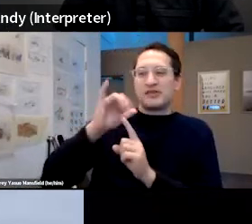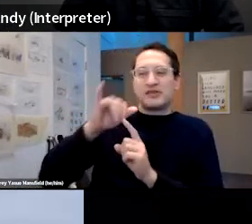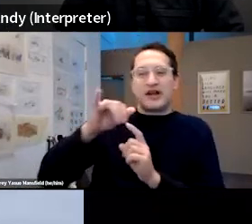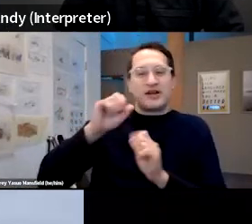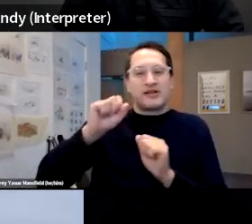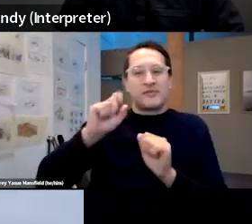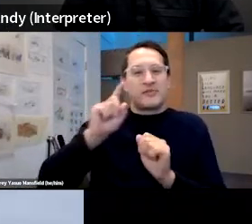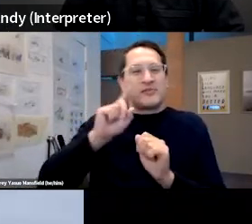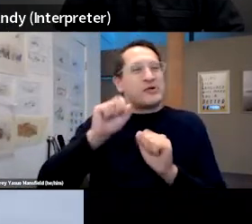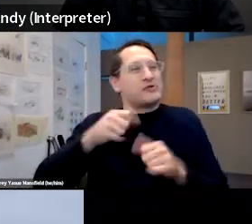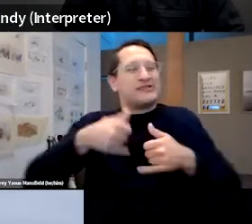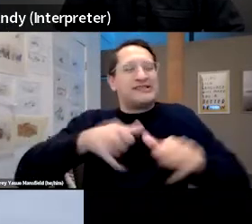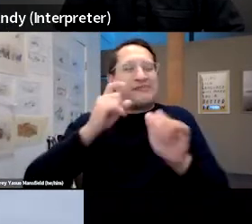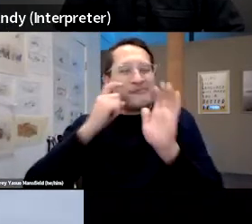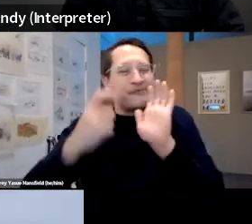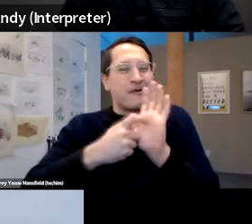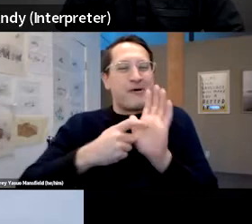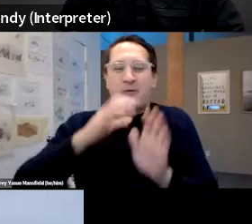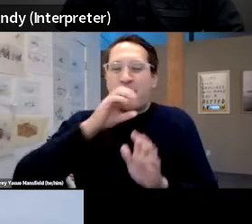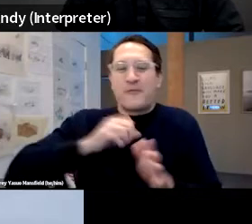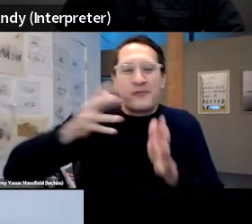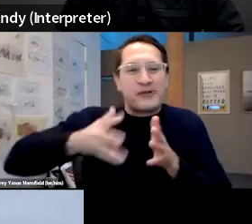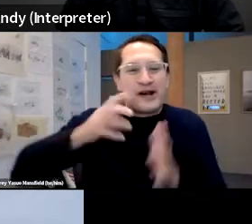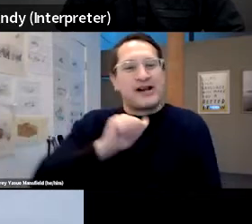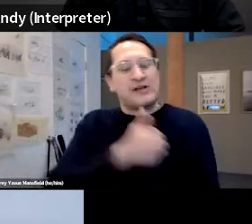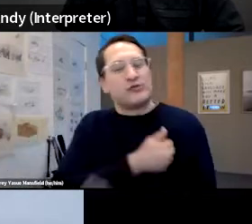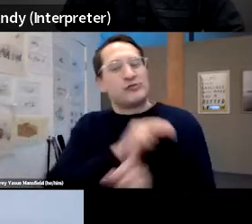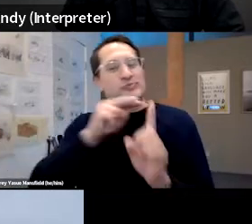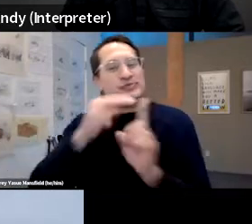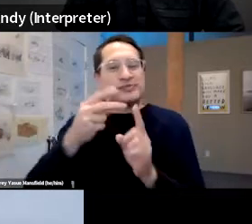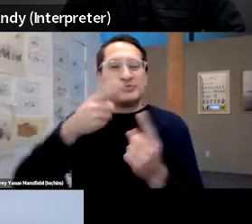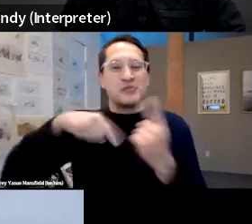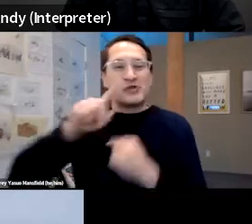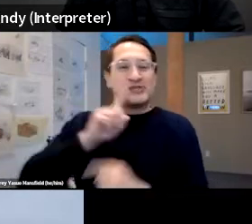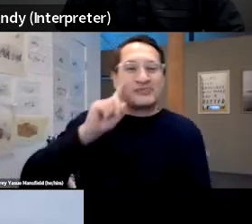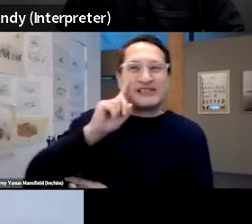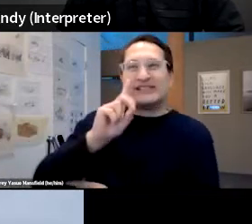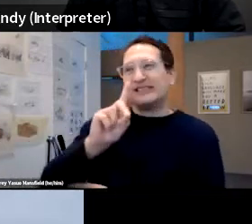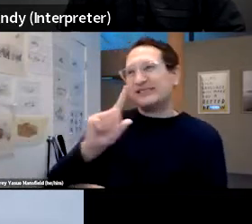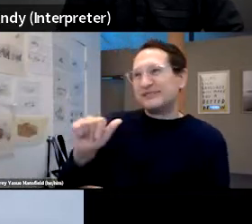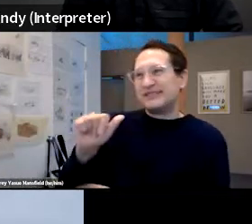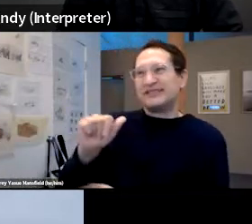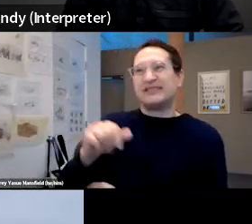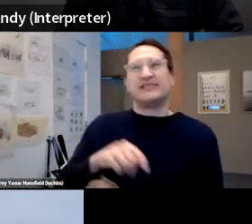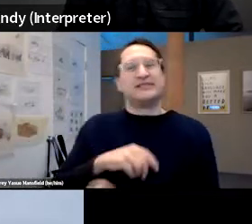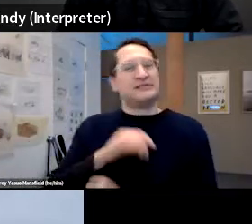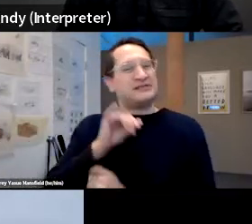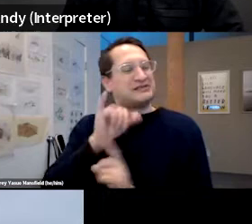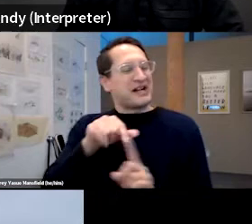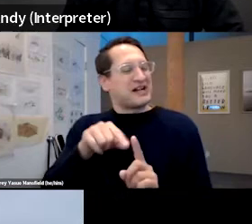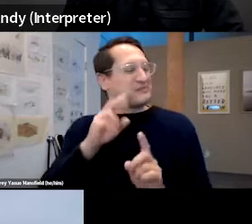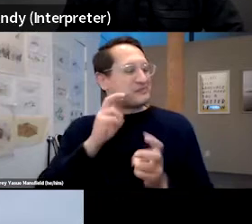up in an environment where you could still acknowledge old remnants and attitudinal thoughts on